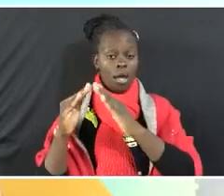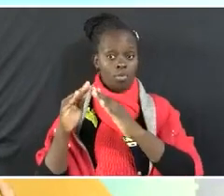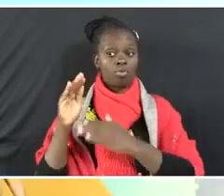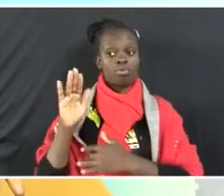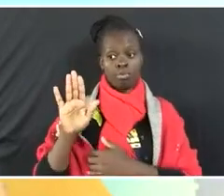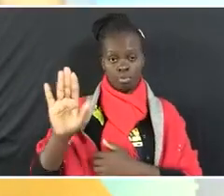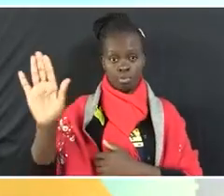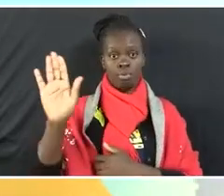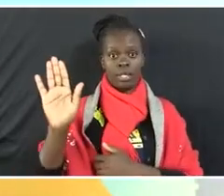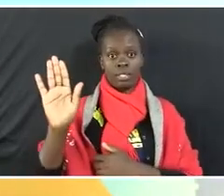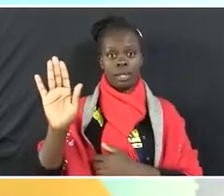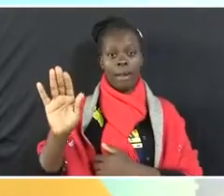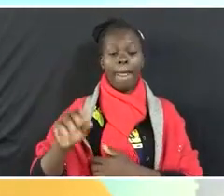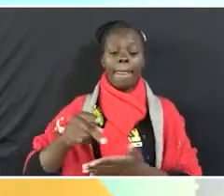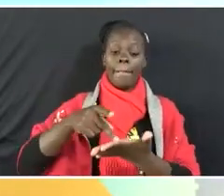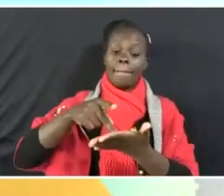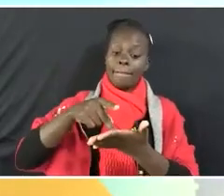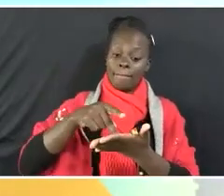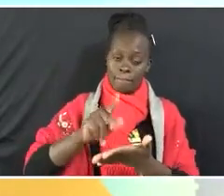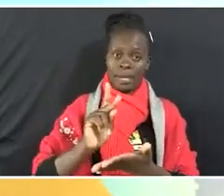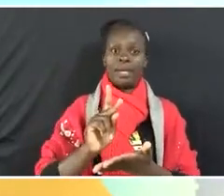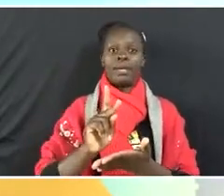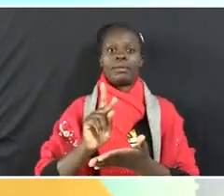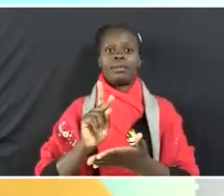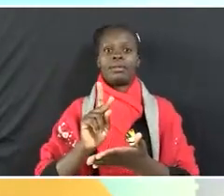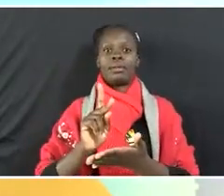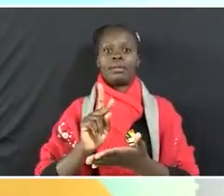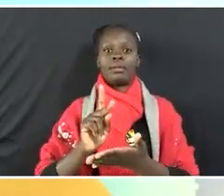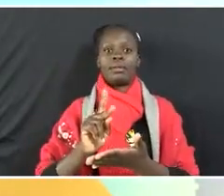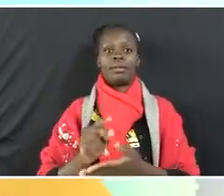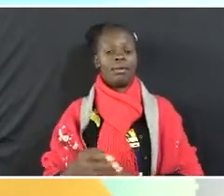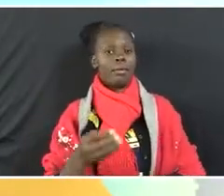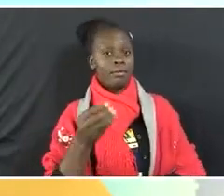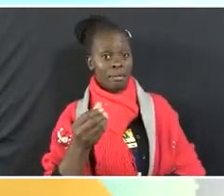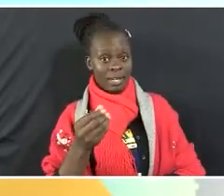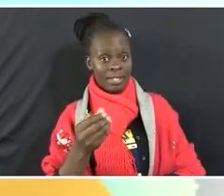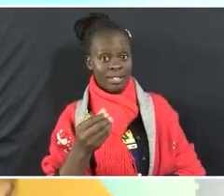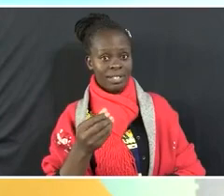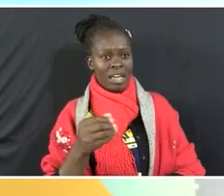rent, how does your daughter lock themselves in a room and you can't access? How?